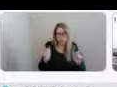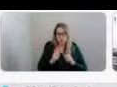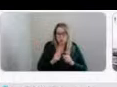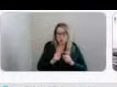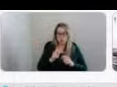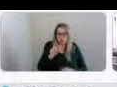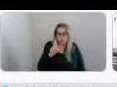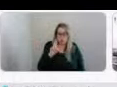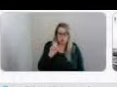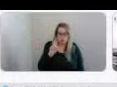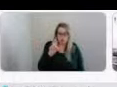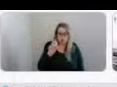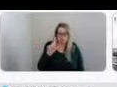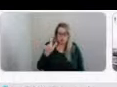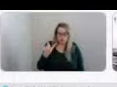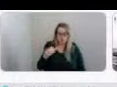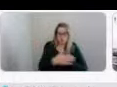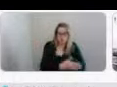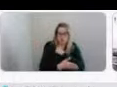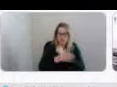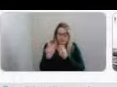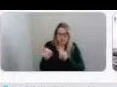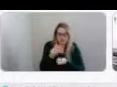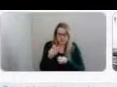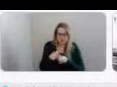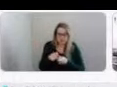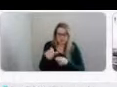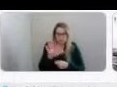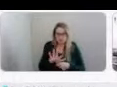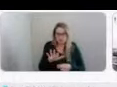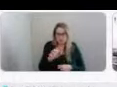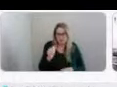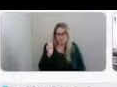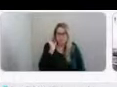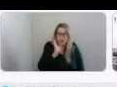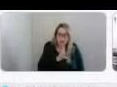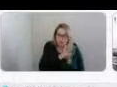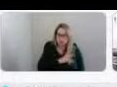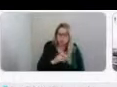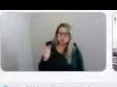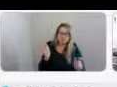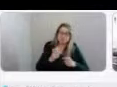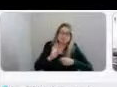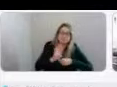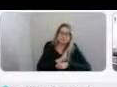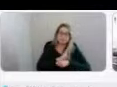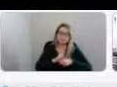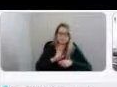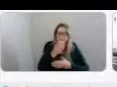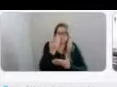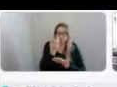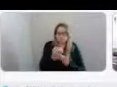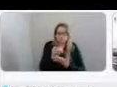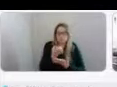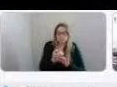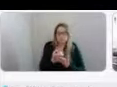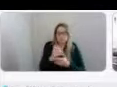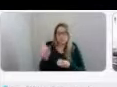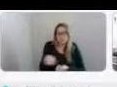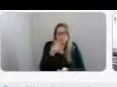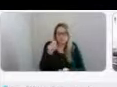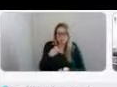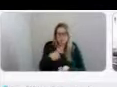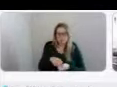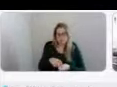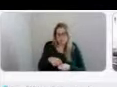county in this particular area we have agriculture we have small business economy we have a particular